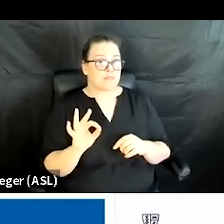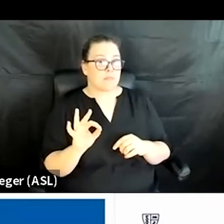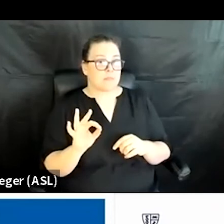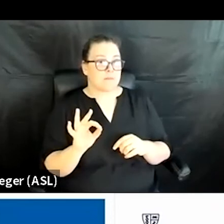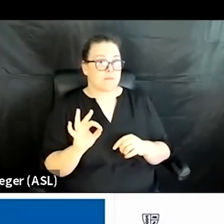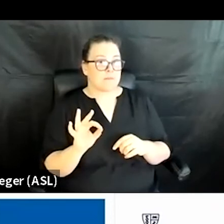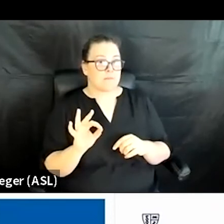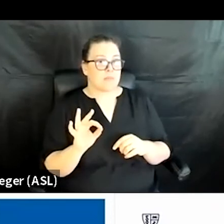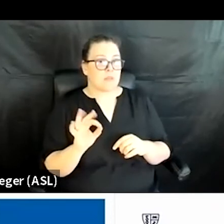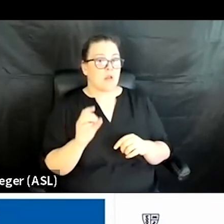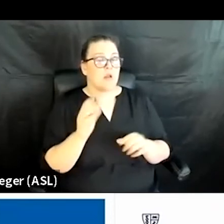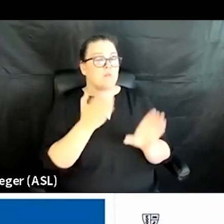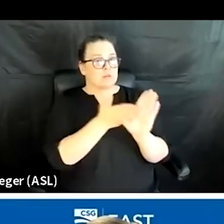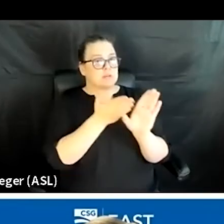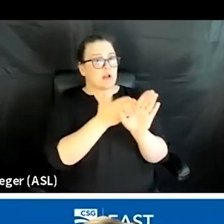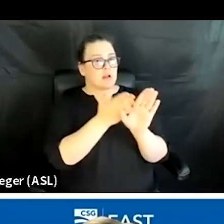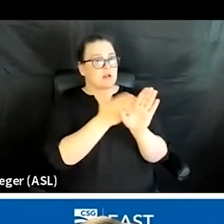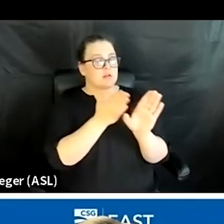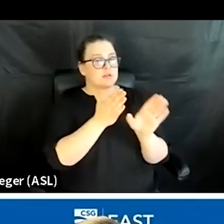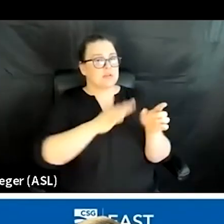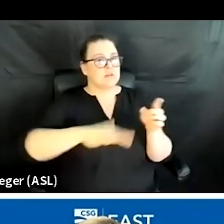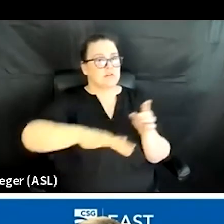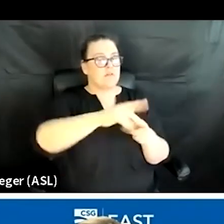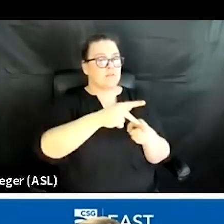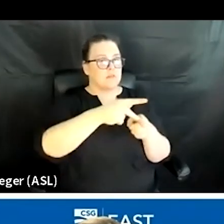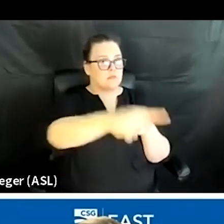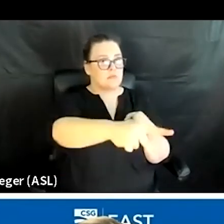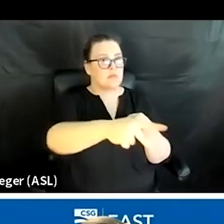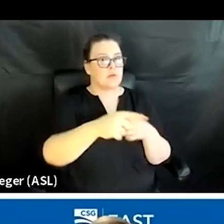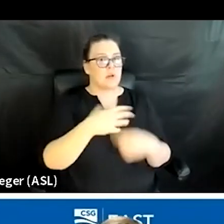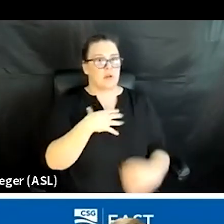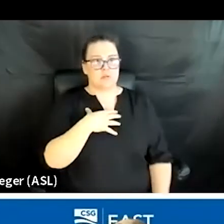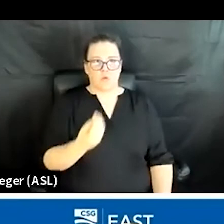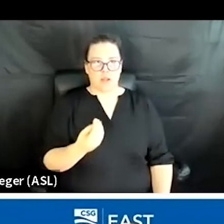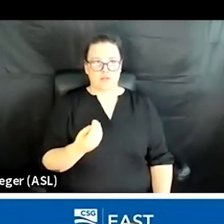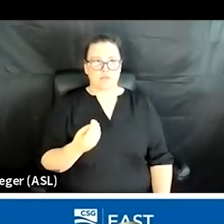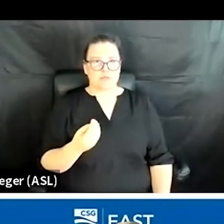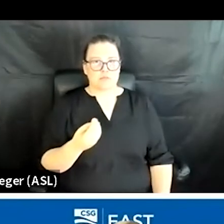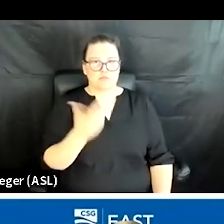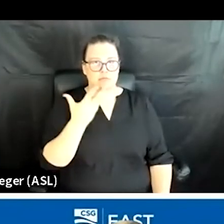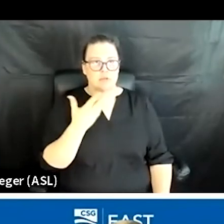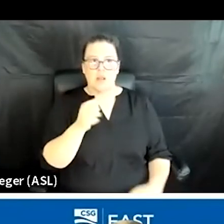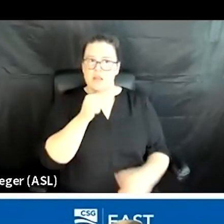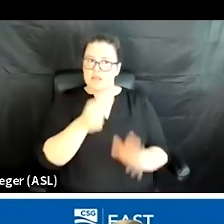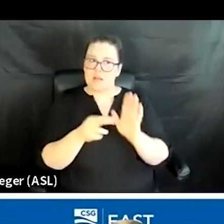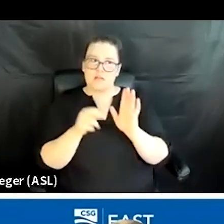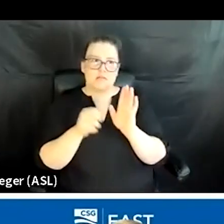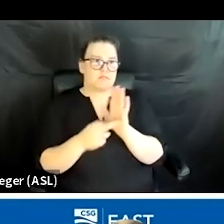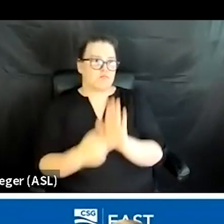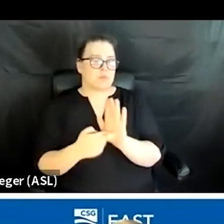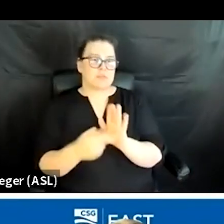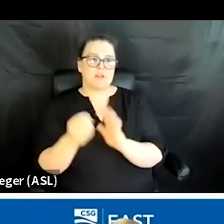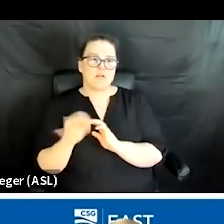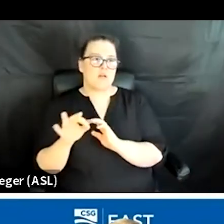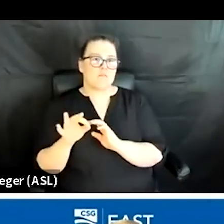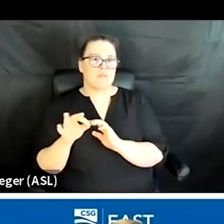the psychology field, 90% of the psychology field is white. And that is in no way representative of the